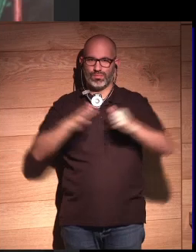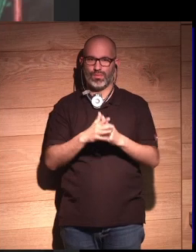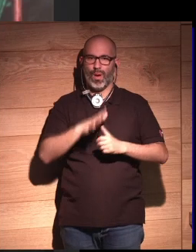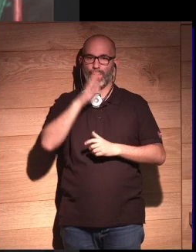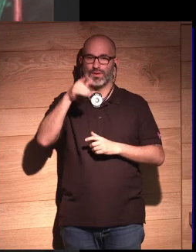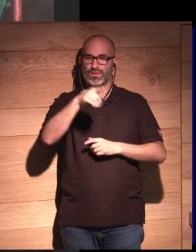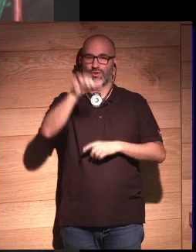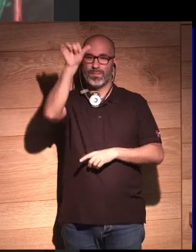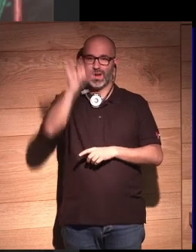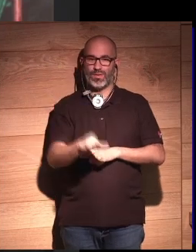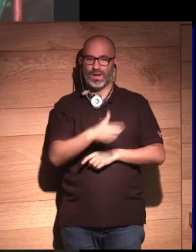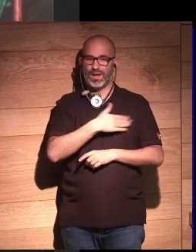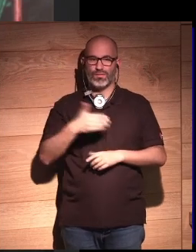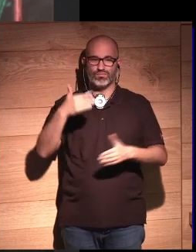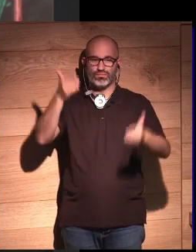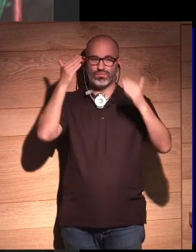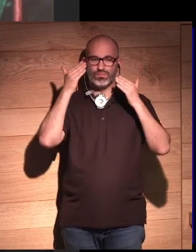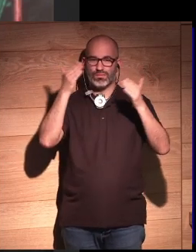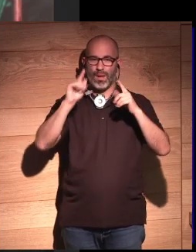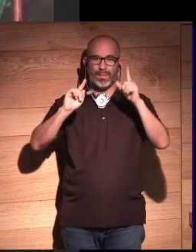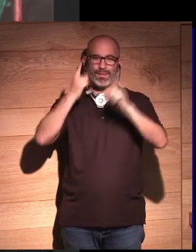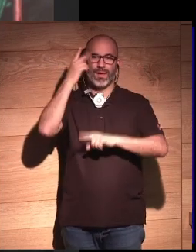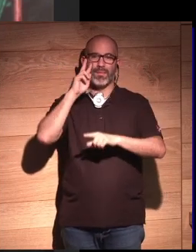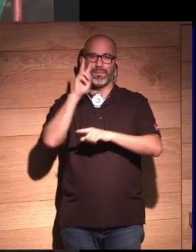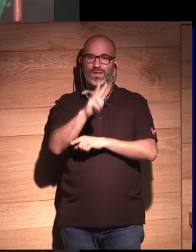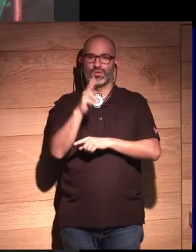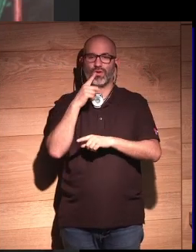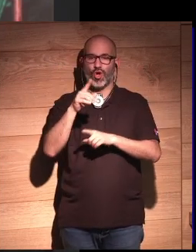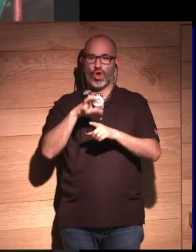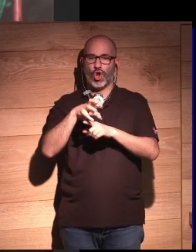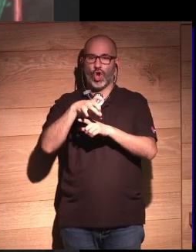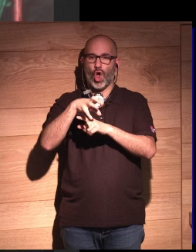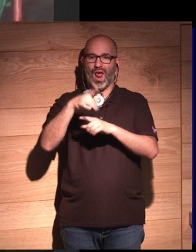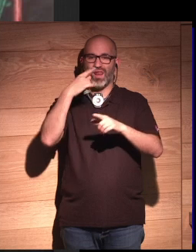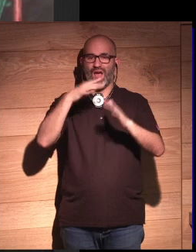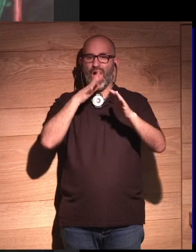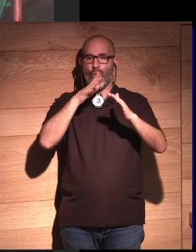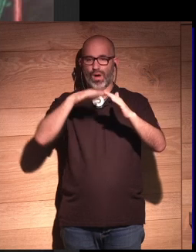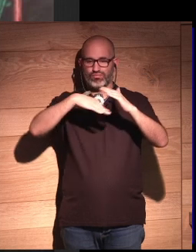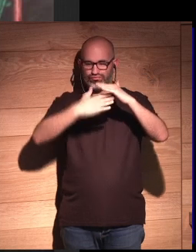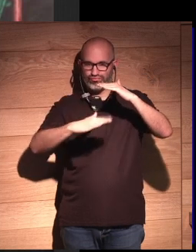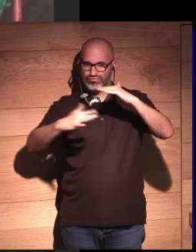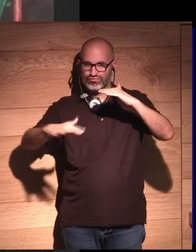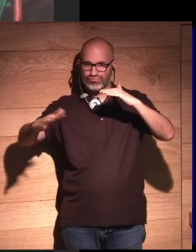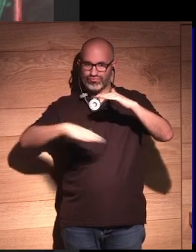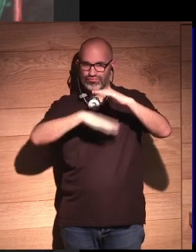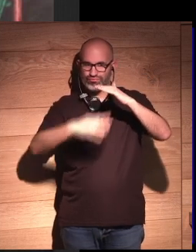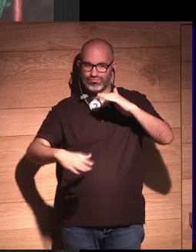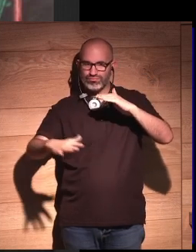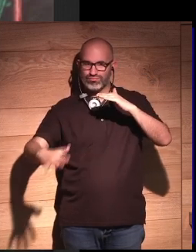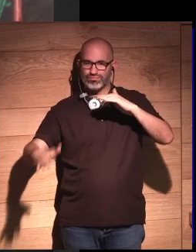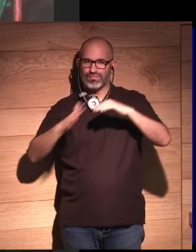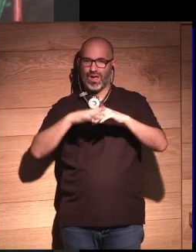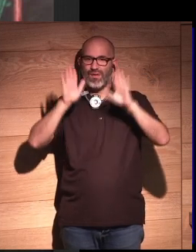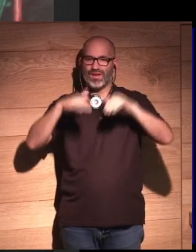Venus, and it was made to commemorate the first time the international science community collaborated with each other to witness the transit of Venus in the